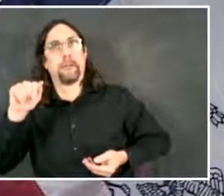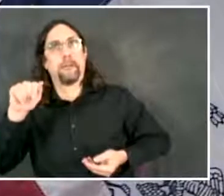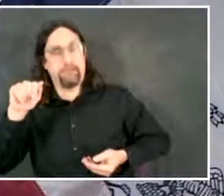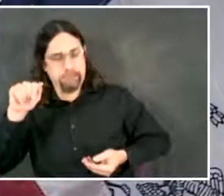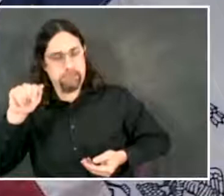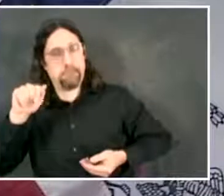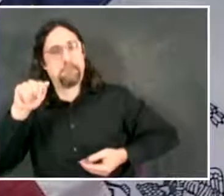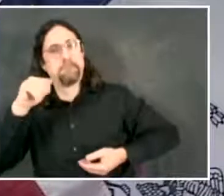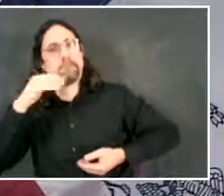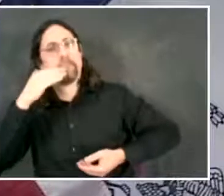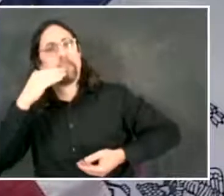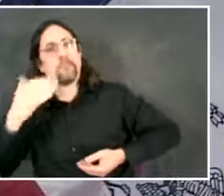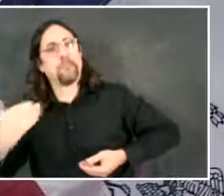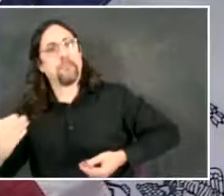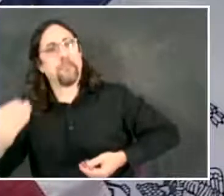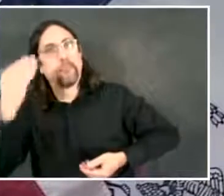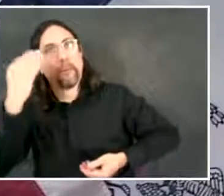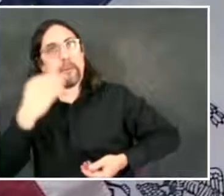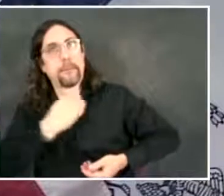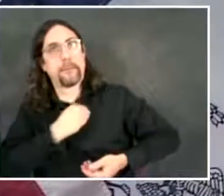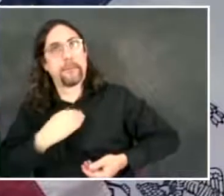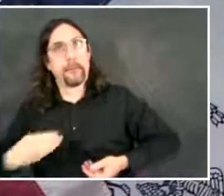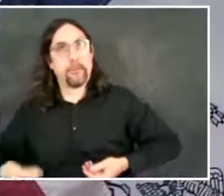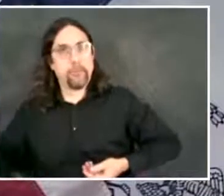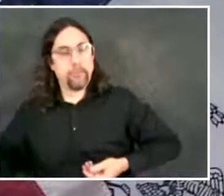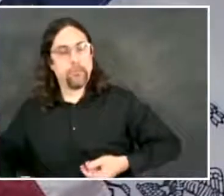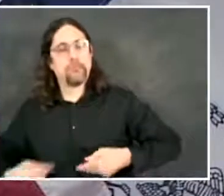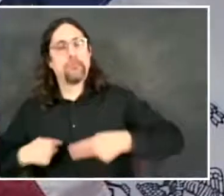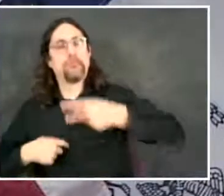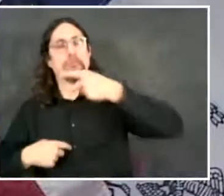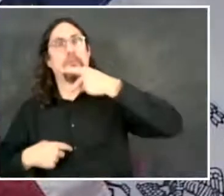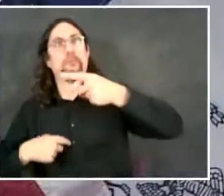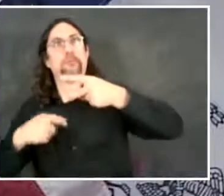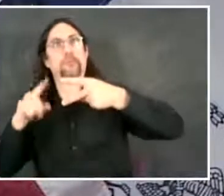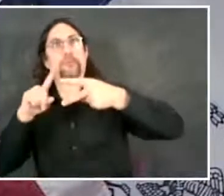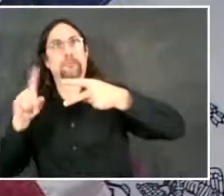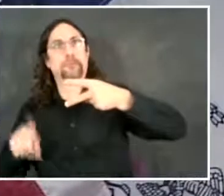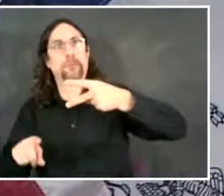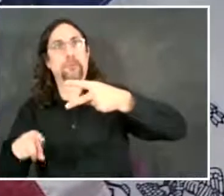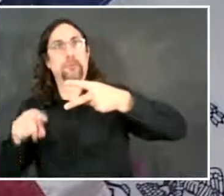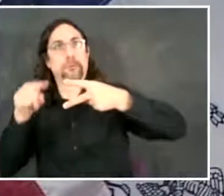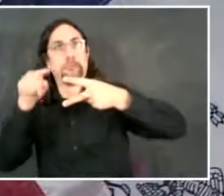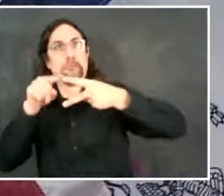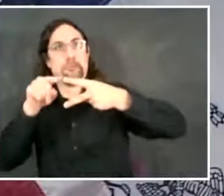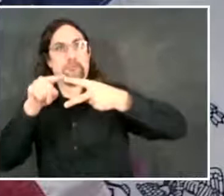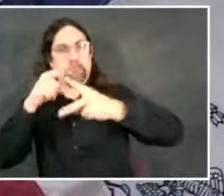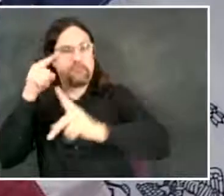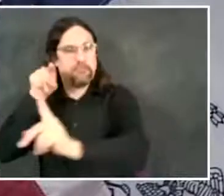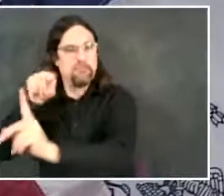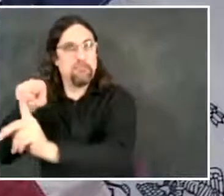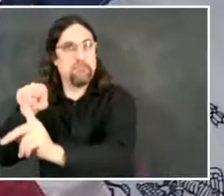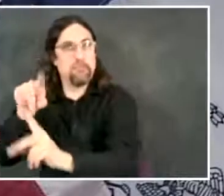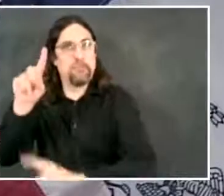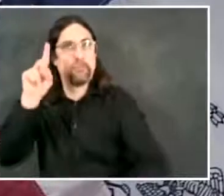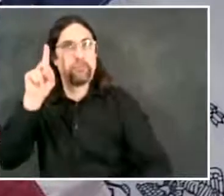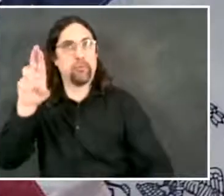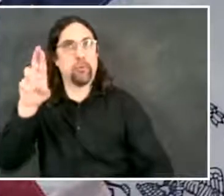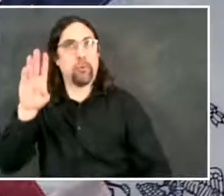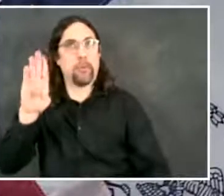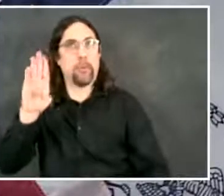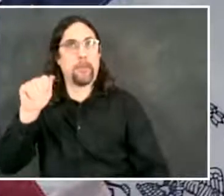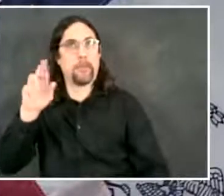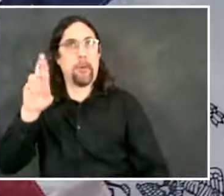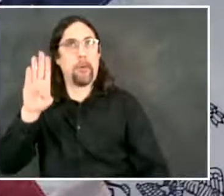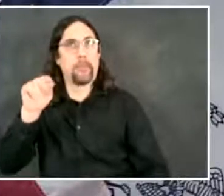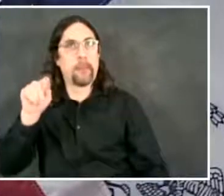call. Two questions, one for Dr. Barbeau and one for you, Mr. Mayor. And actually, this first question for Dr. Barbeau